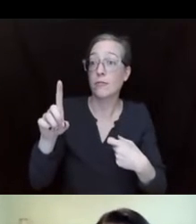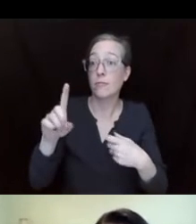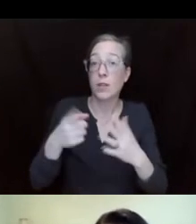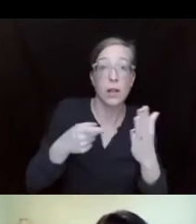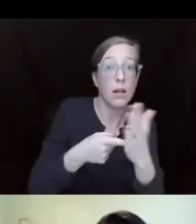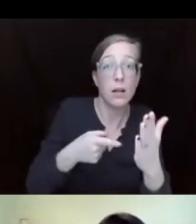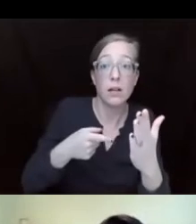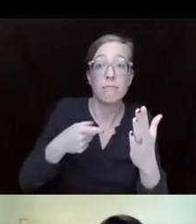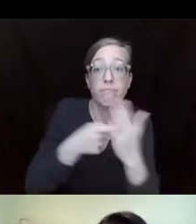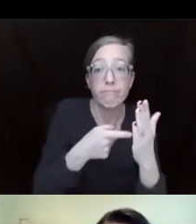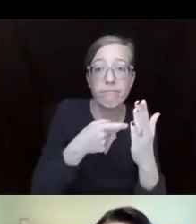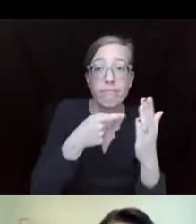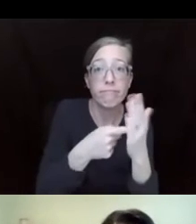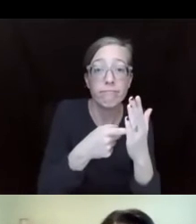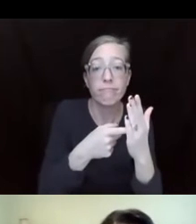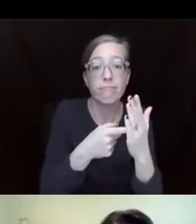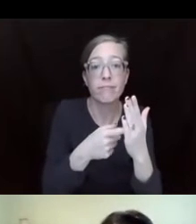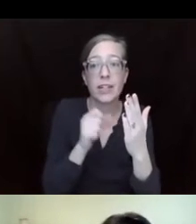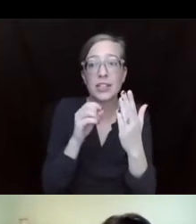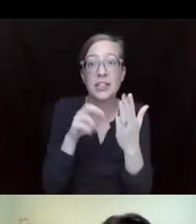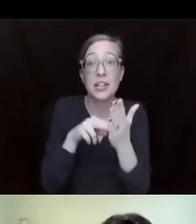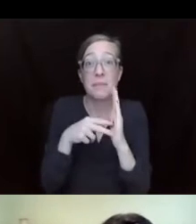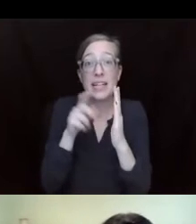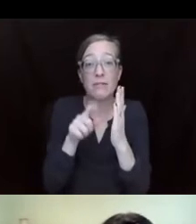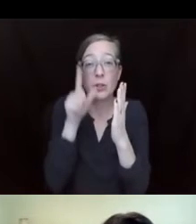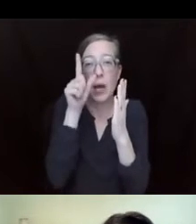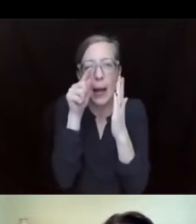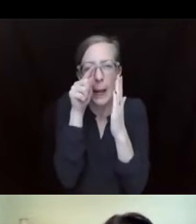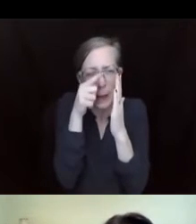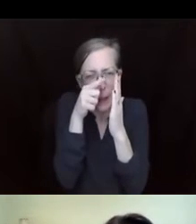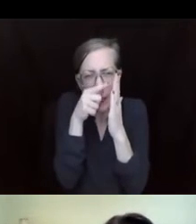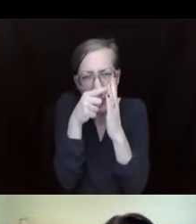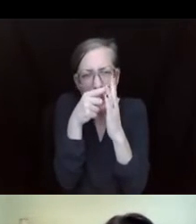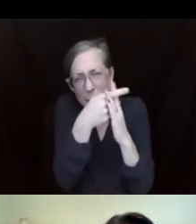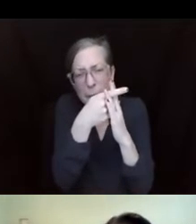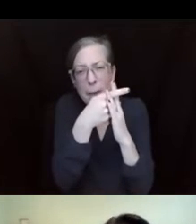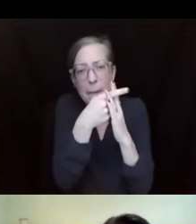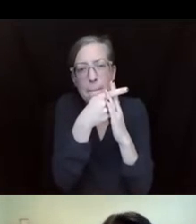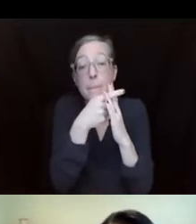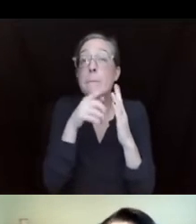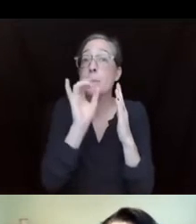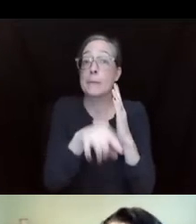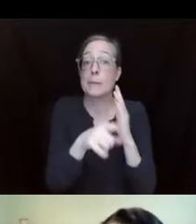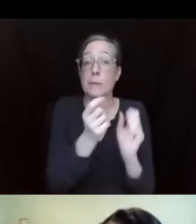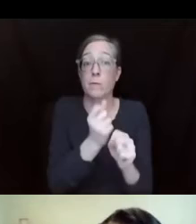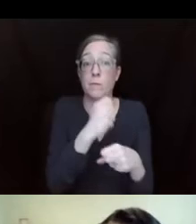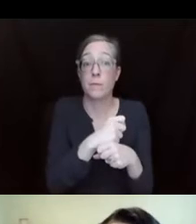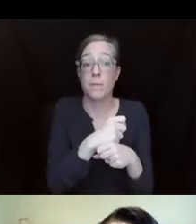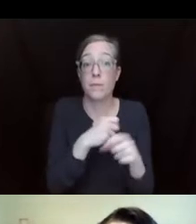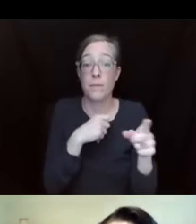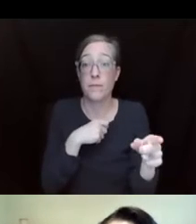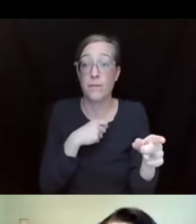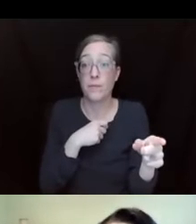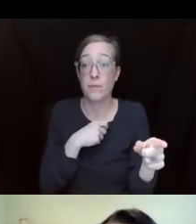and therefore it has to squeeze in between the poles in these regions. And that creates in this region, which I refer to